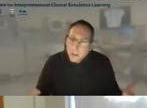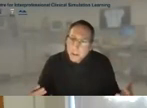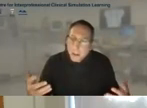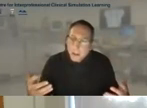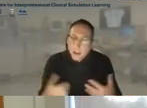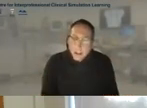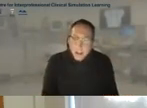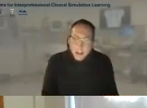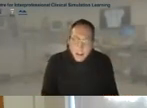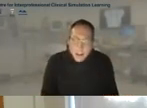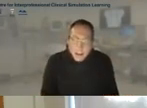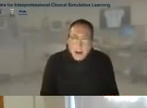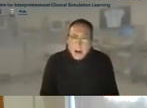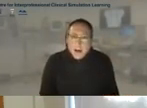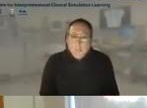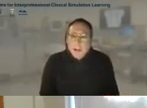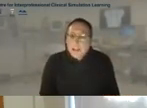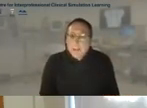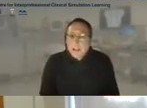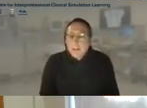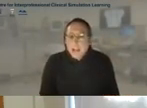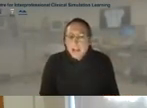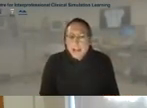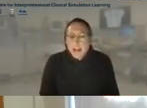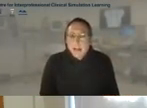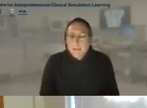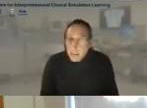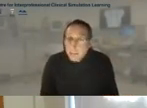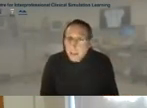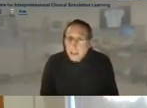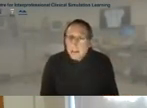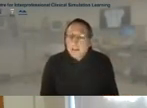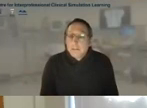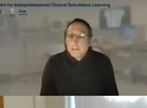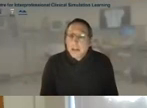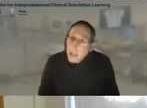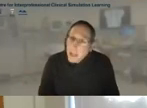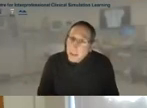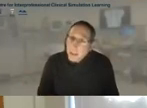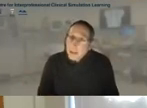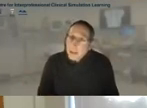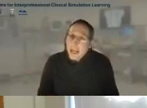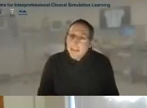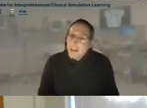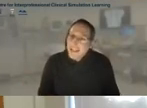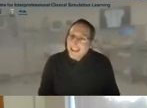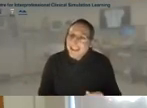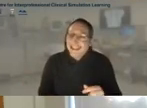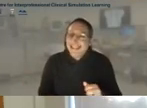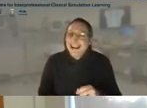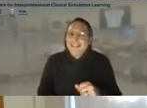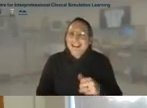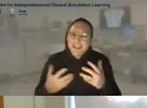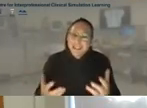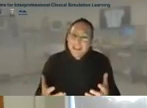in the future, our participants may have a lived experience. And maybe, just maybe, with any luck,